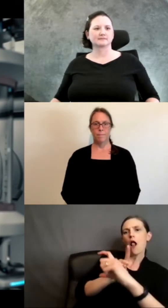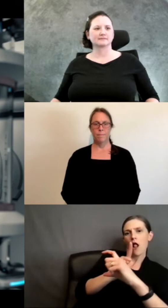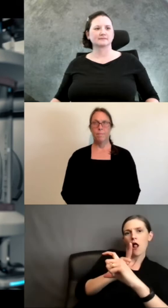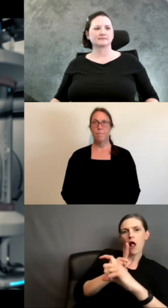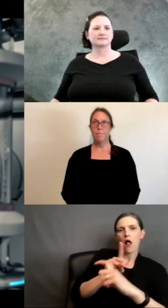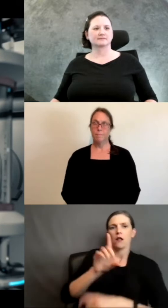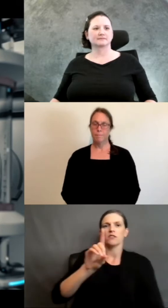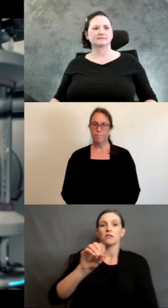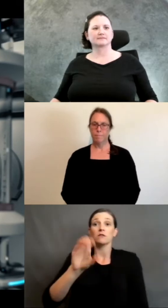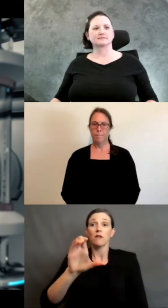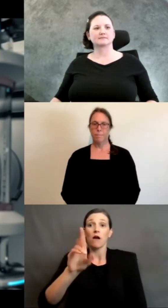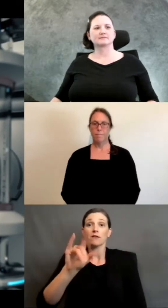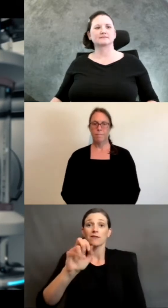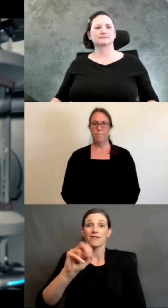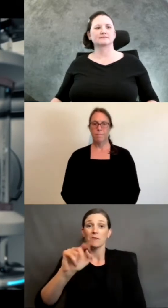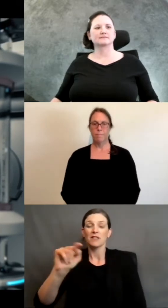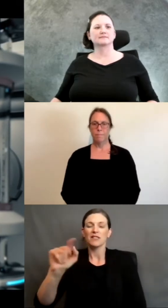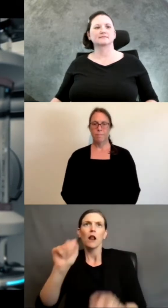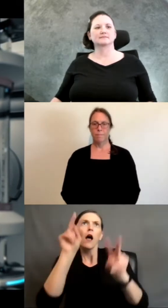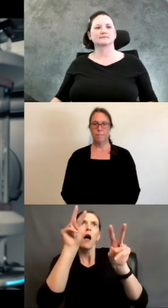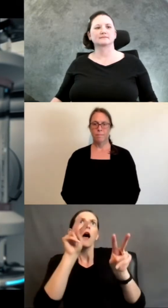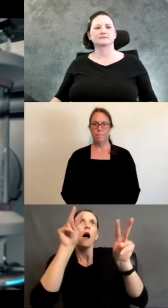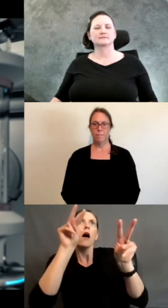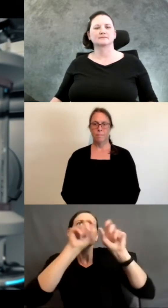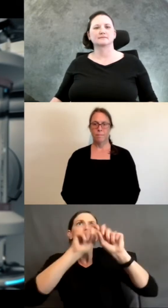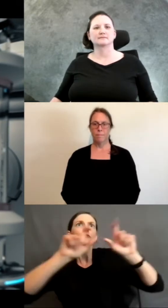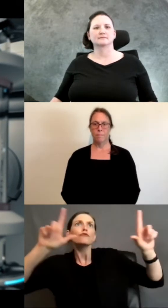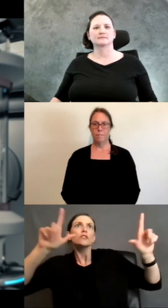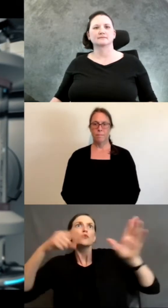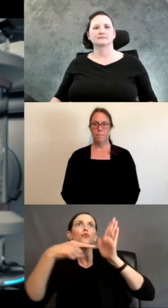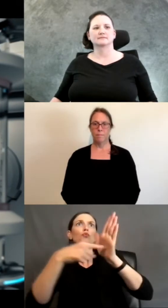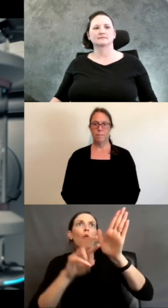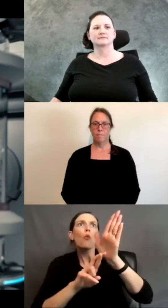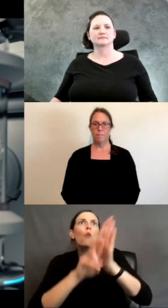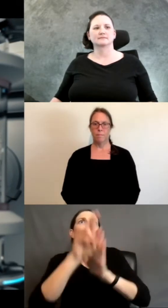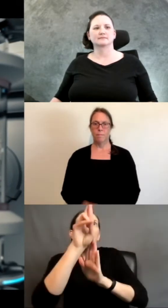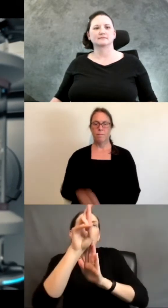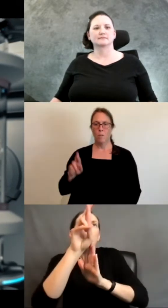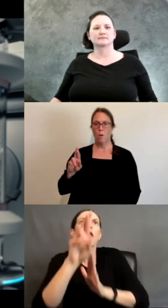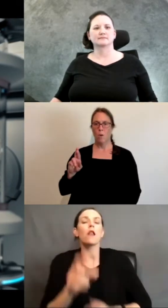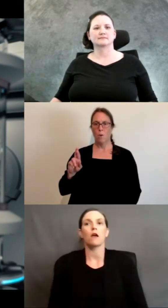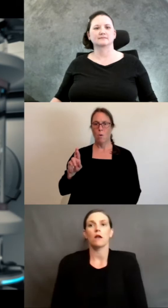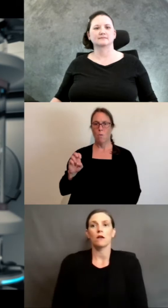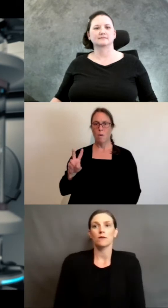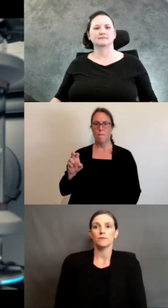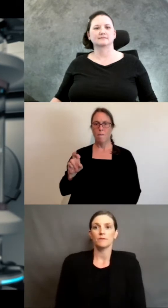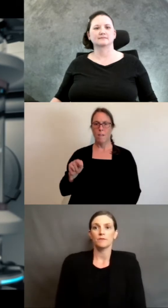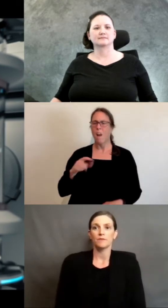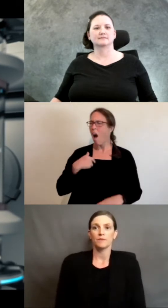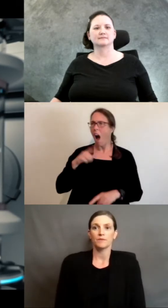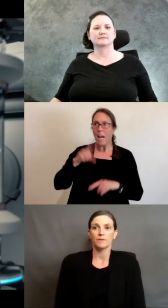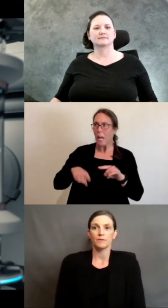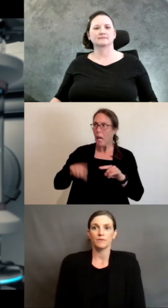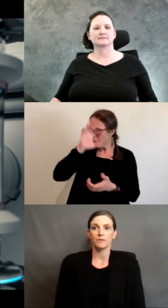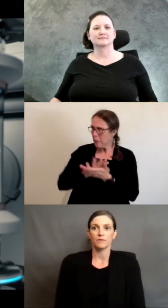a screen showing the rocket moving through space. I can't believe you missed it. It was actually pretty